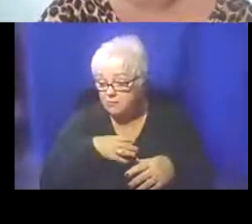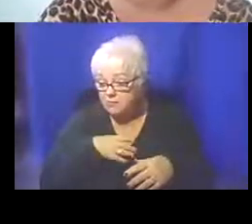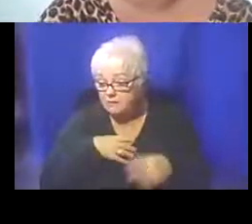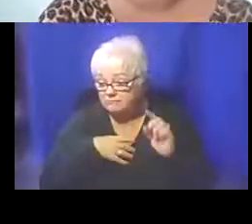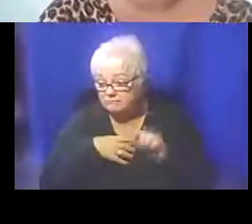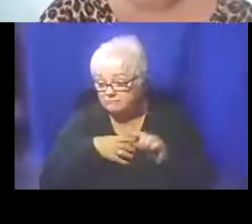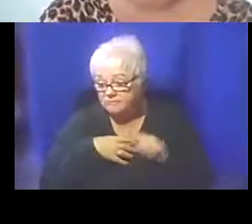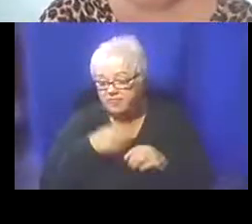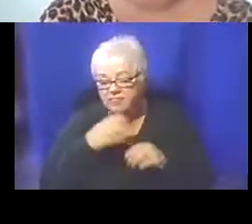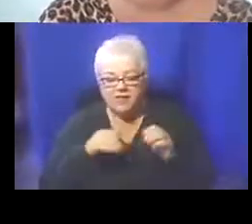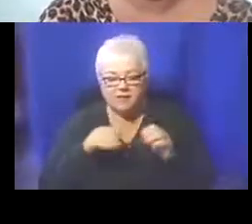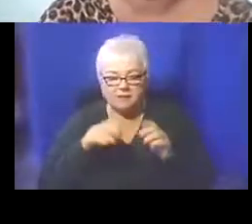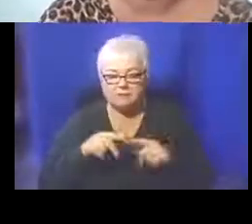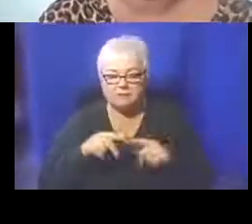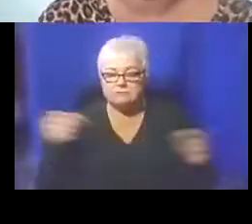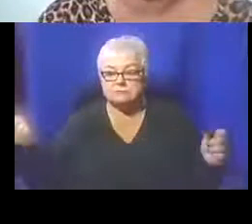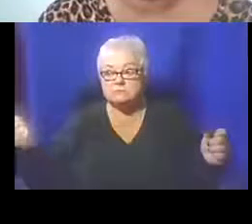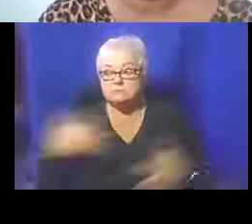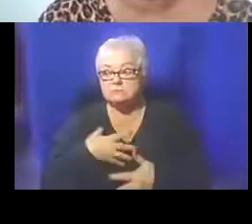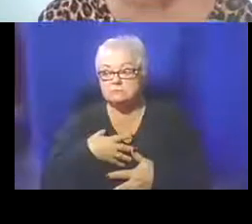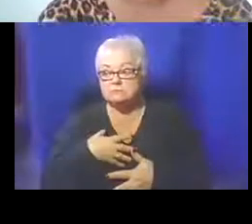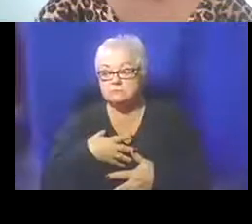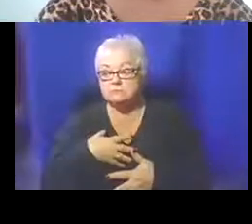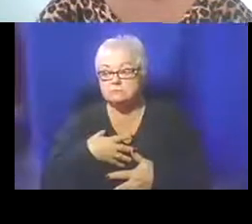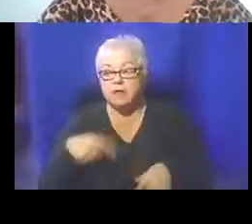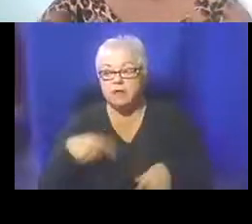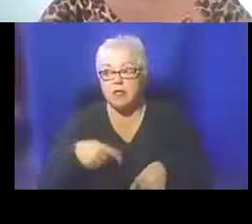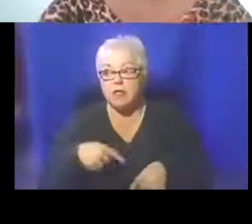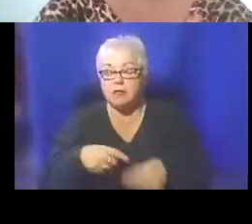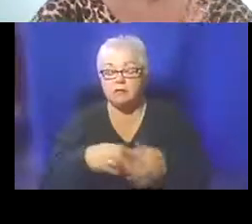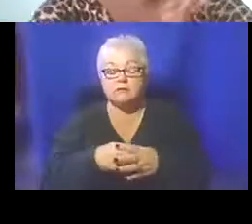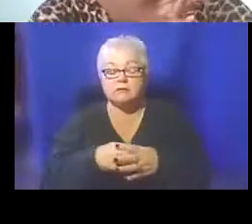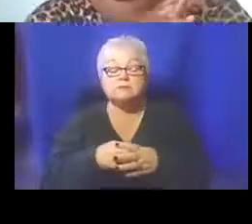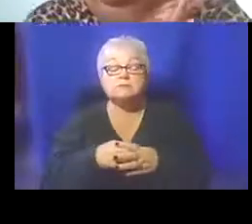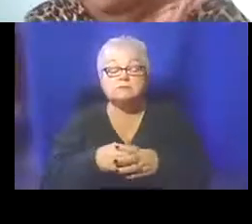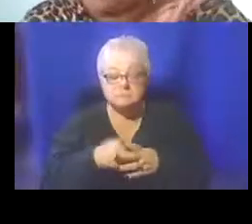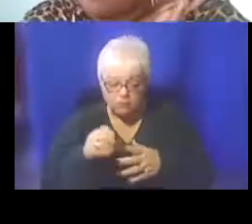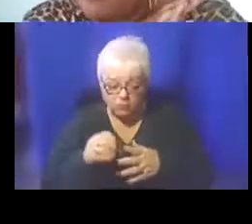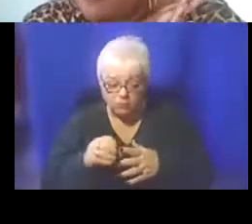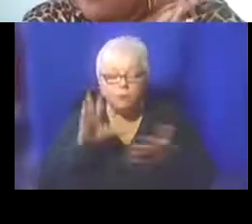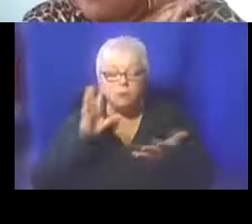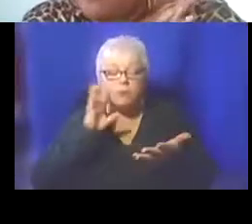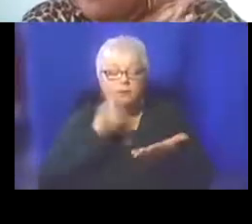that's literally terrified and afraid for their life, right? So we'll get into that.